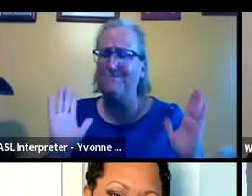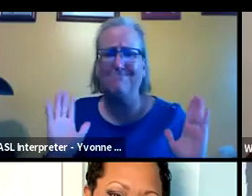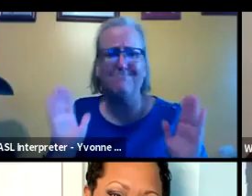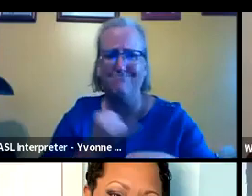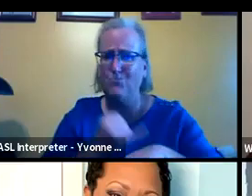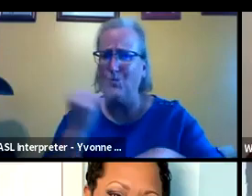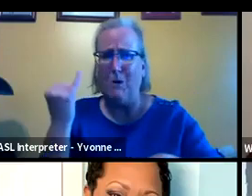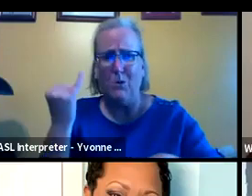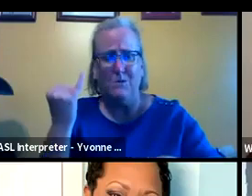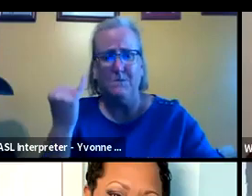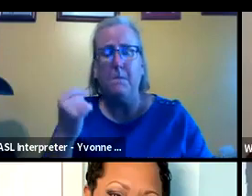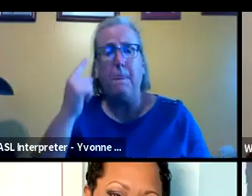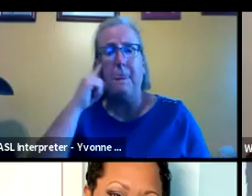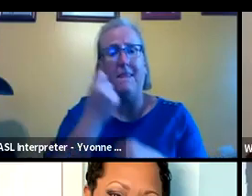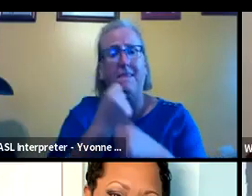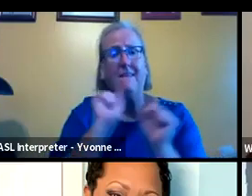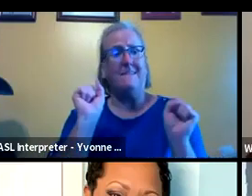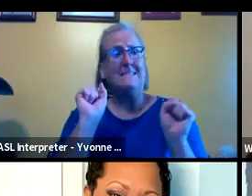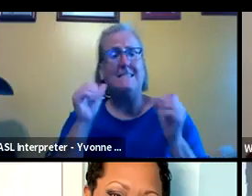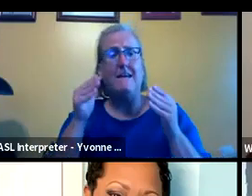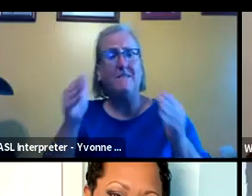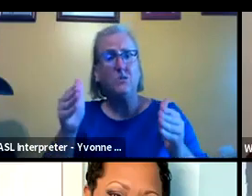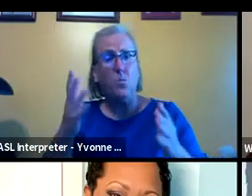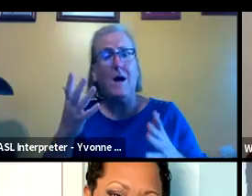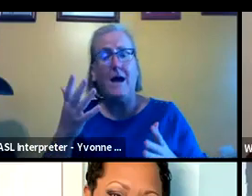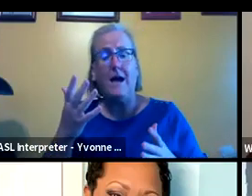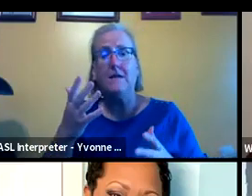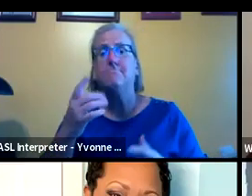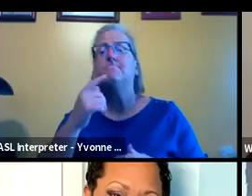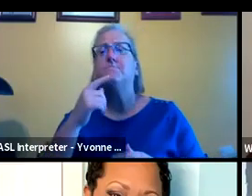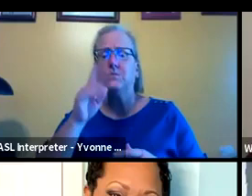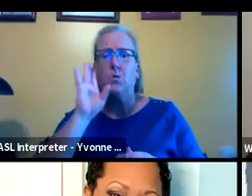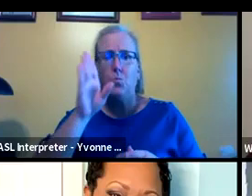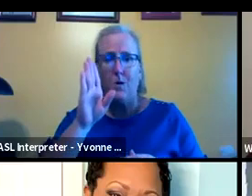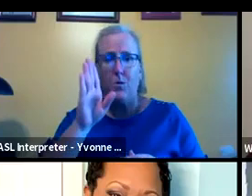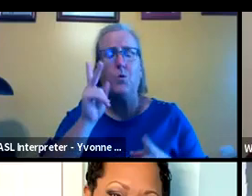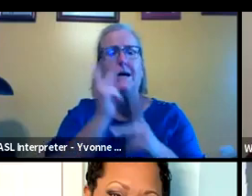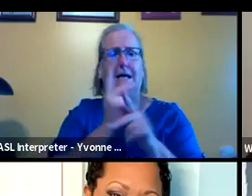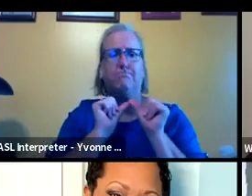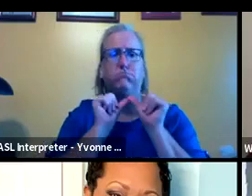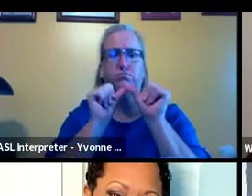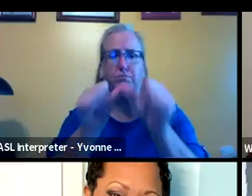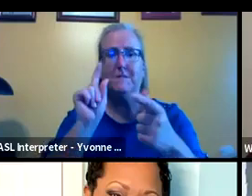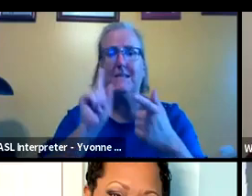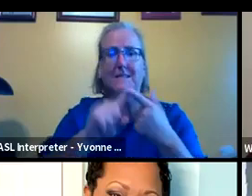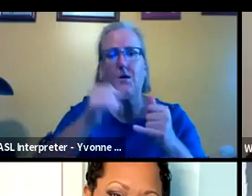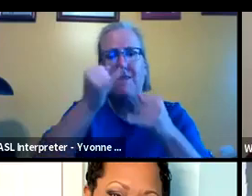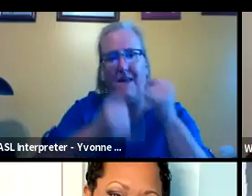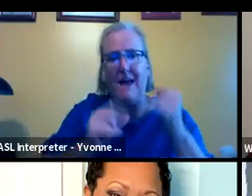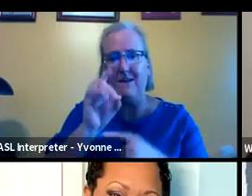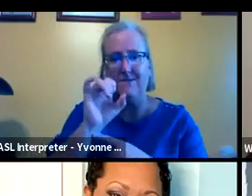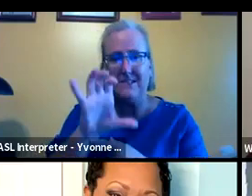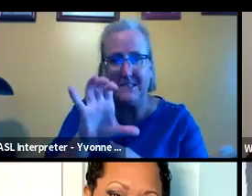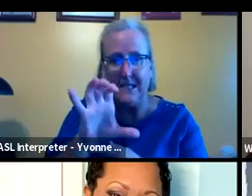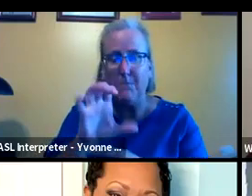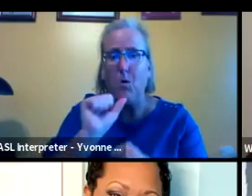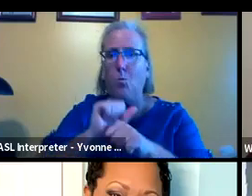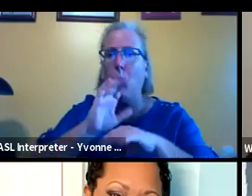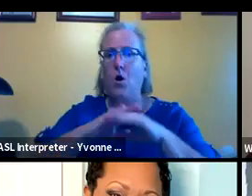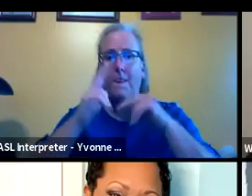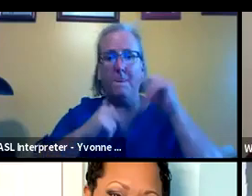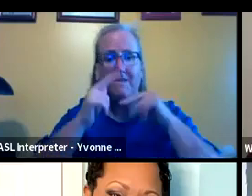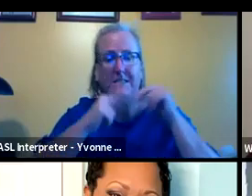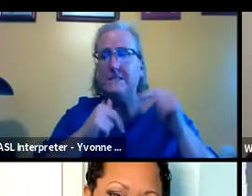that the safest course of action would be to return to school remotely through the end of 2020 and work on facilities, planning, and